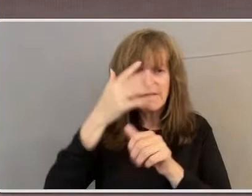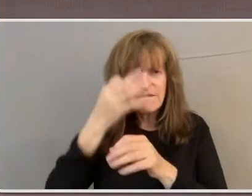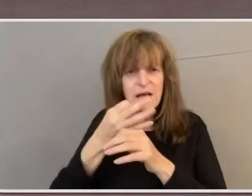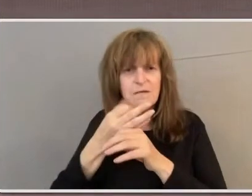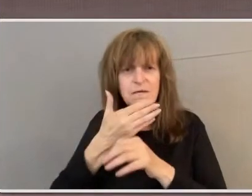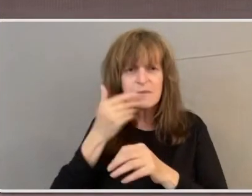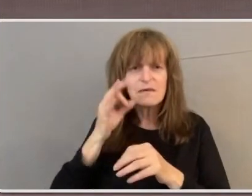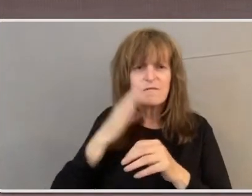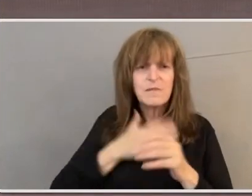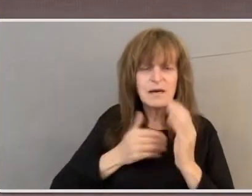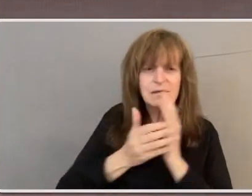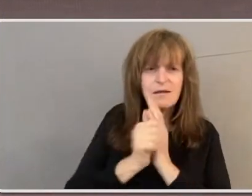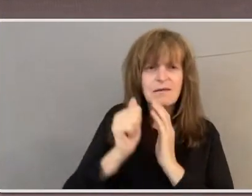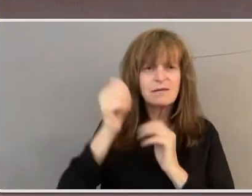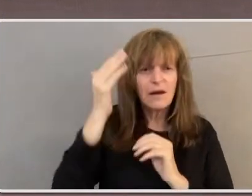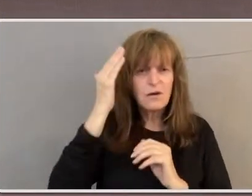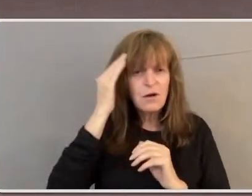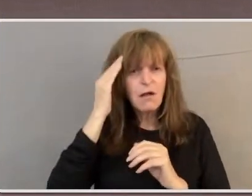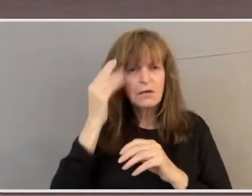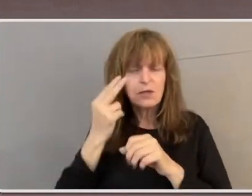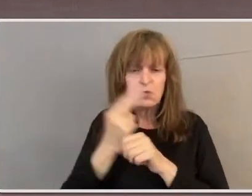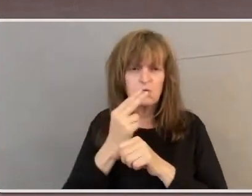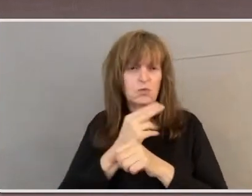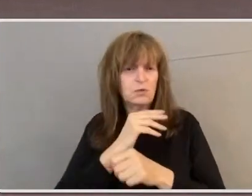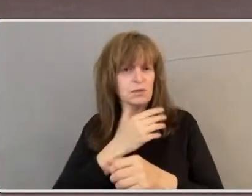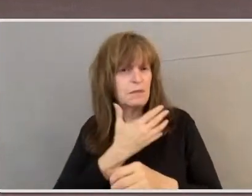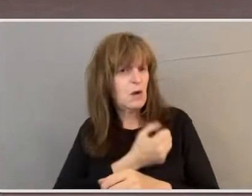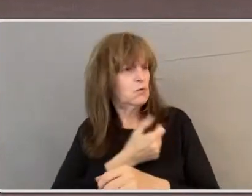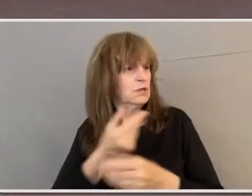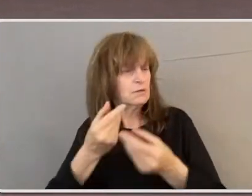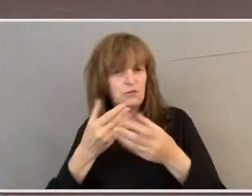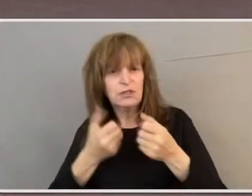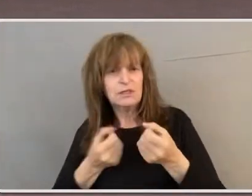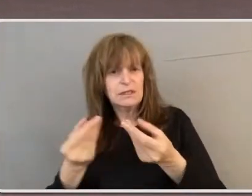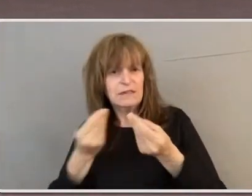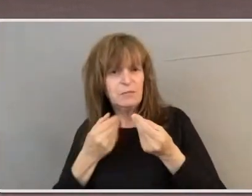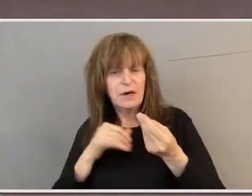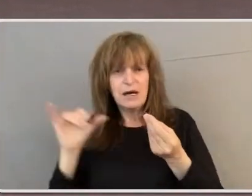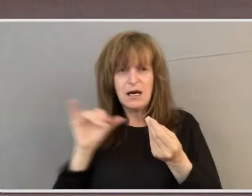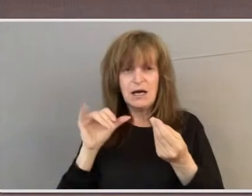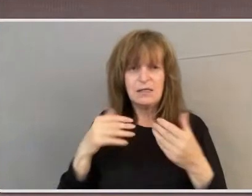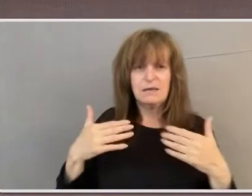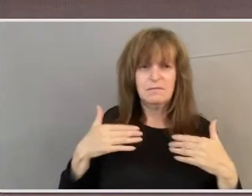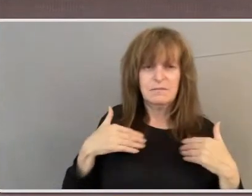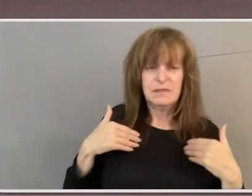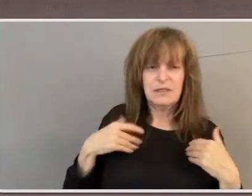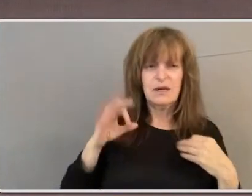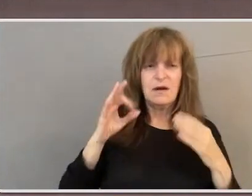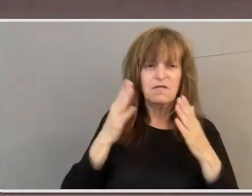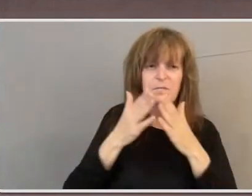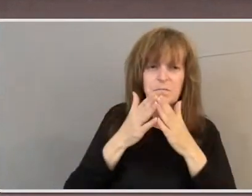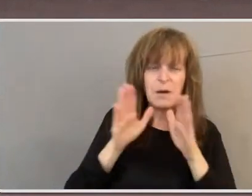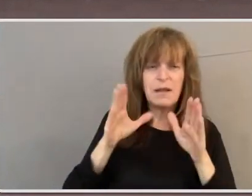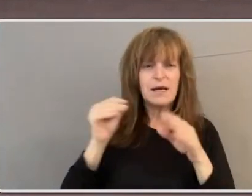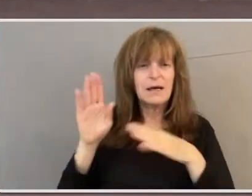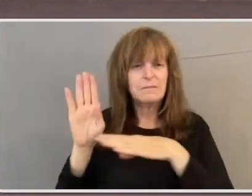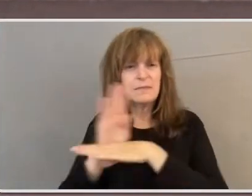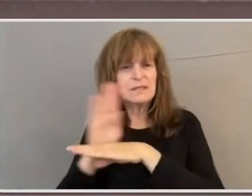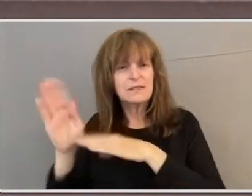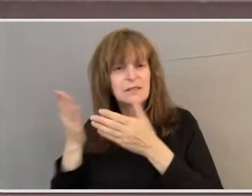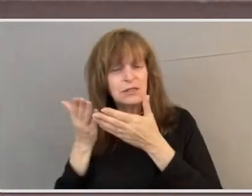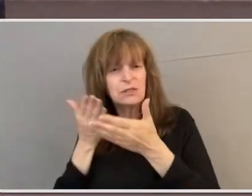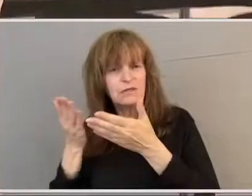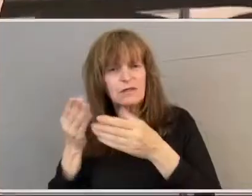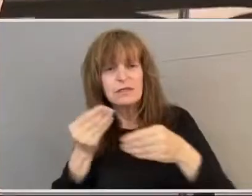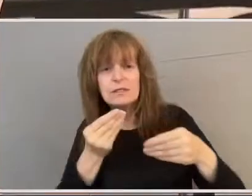and trusts reposed in me as Minister of Public and Business Service Delivery of the Province of Ontario. So help